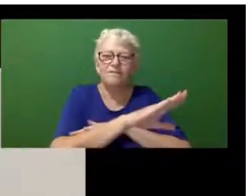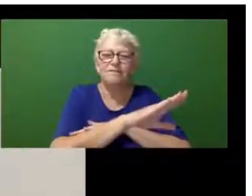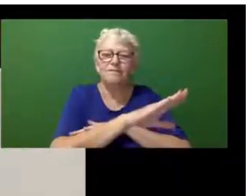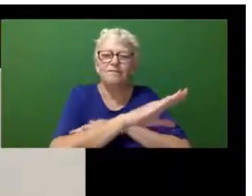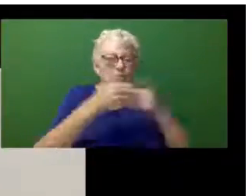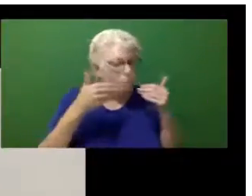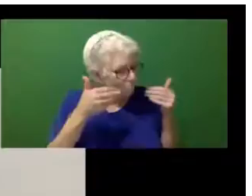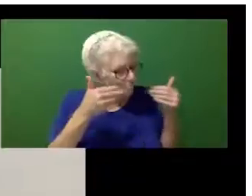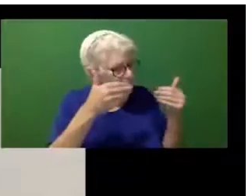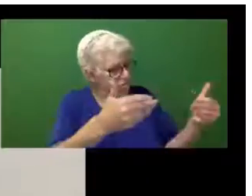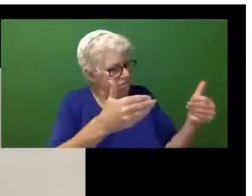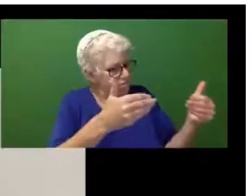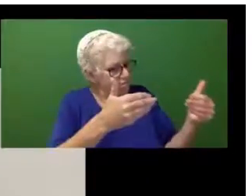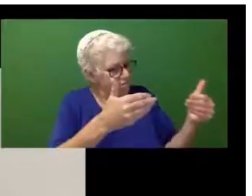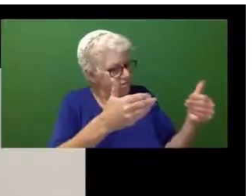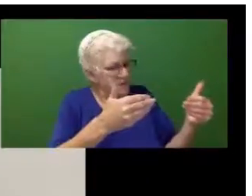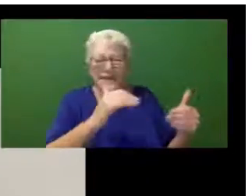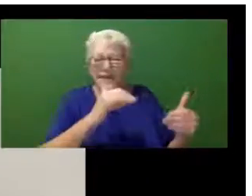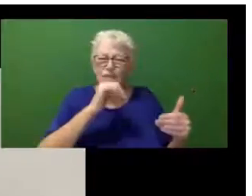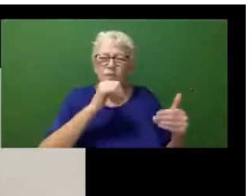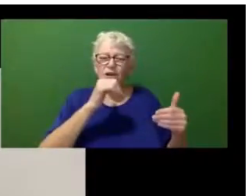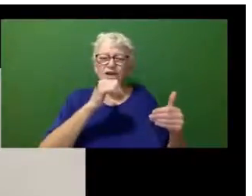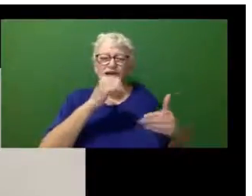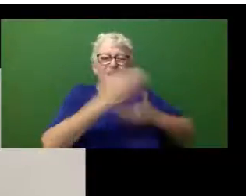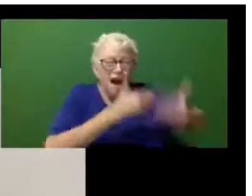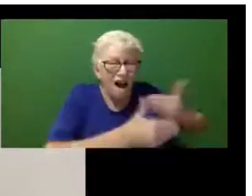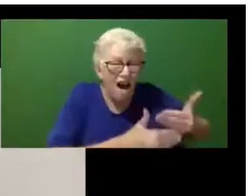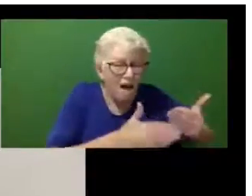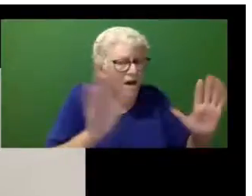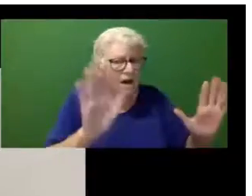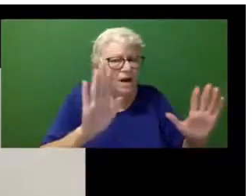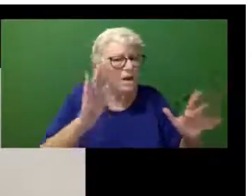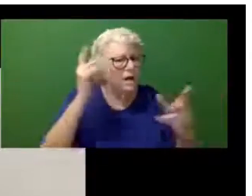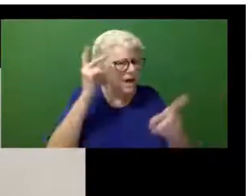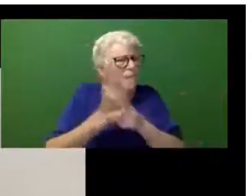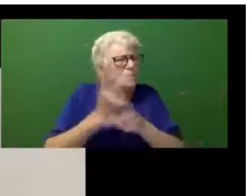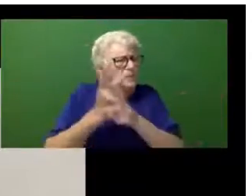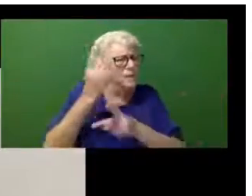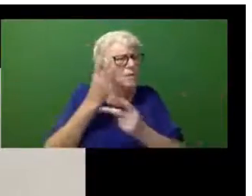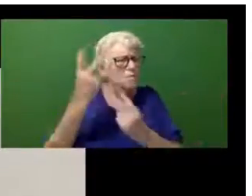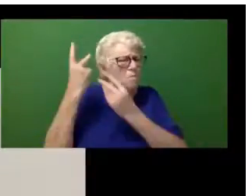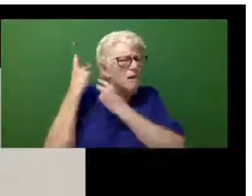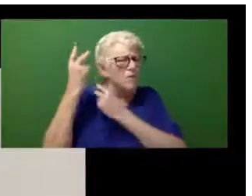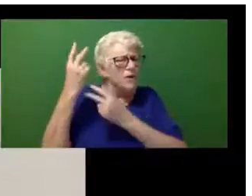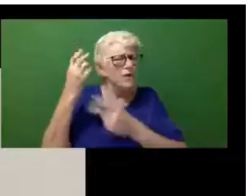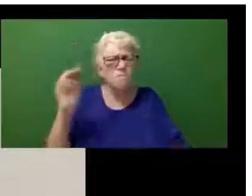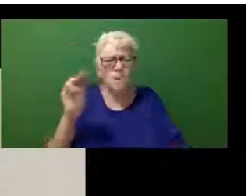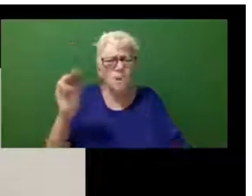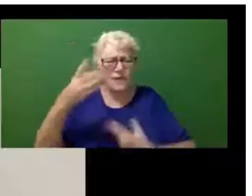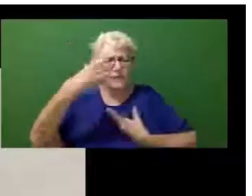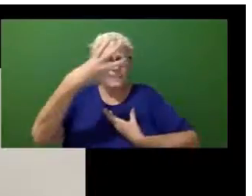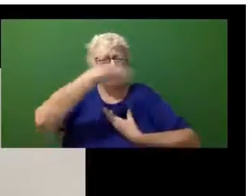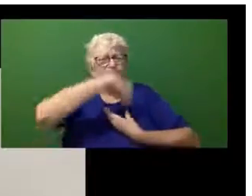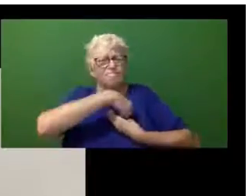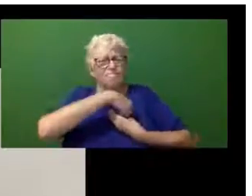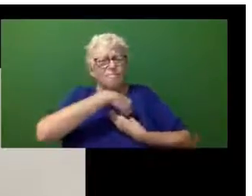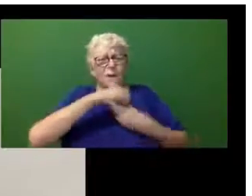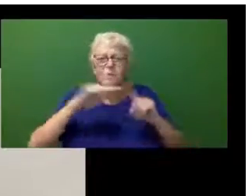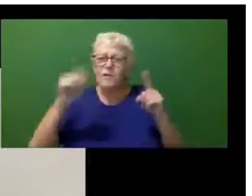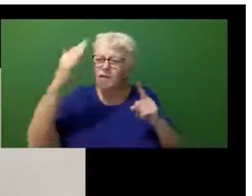so. They were ready to move forward. They weren't necessarily moving on. They were keeping Moses' memory in their